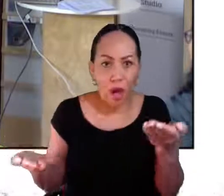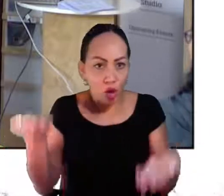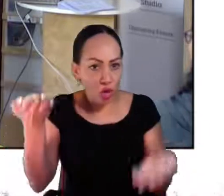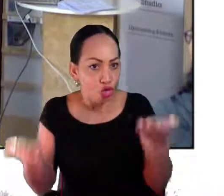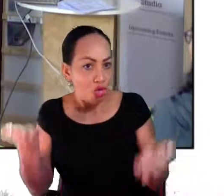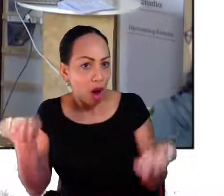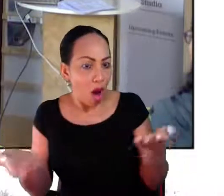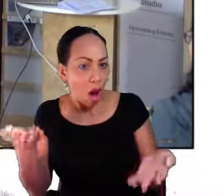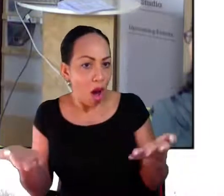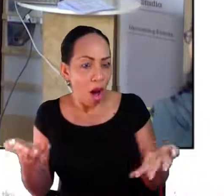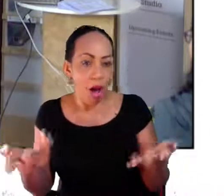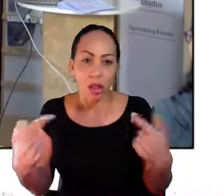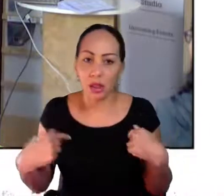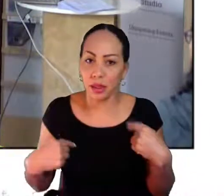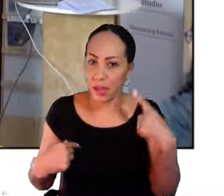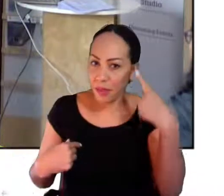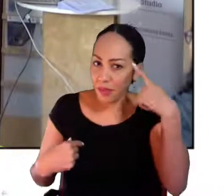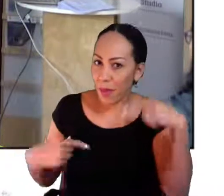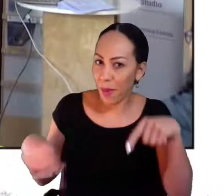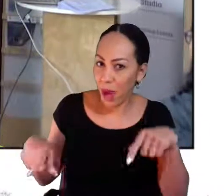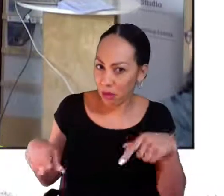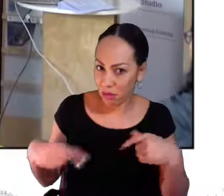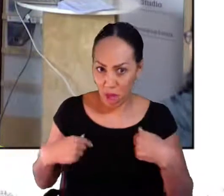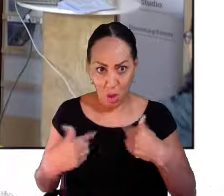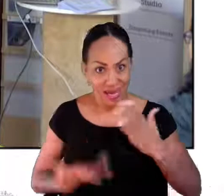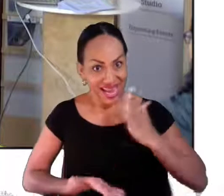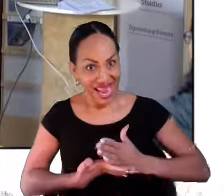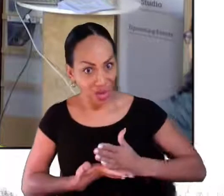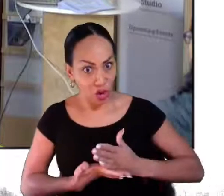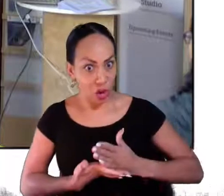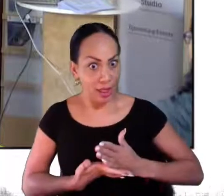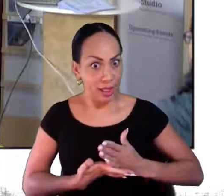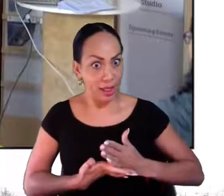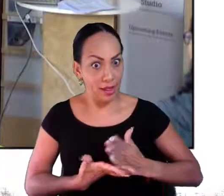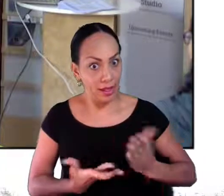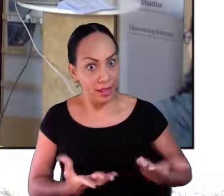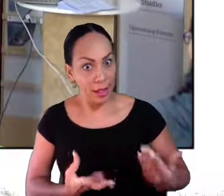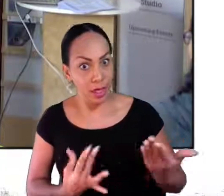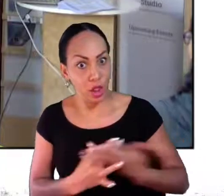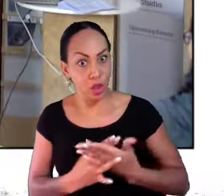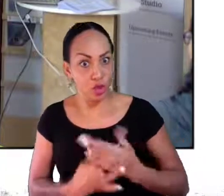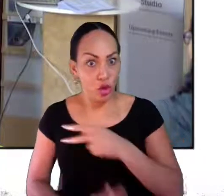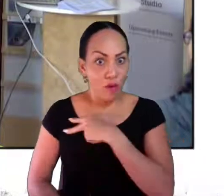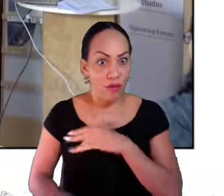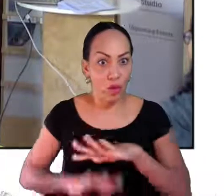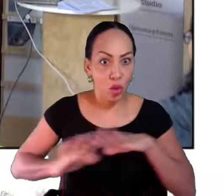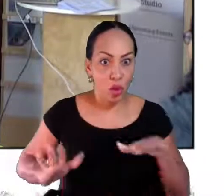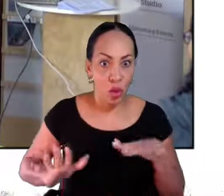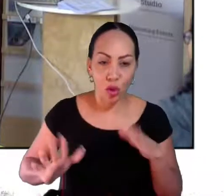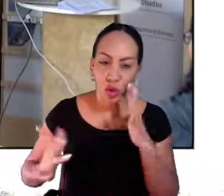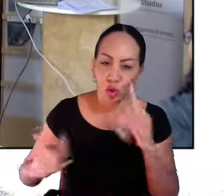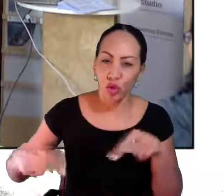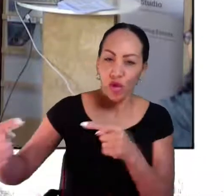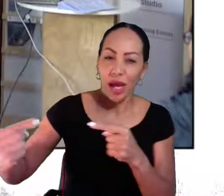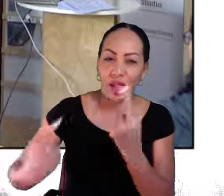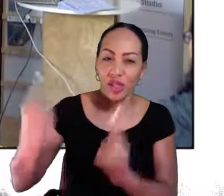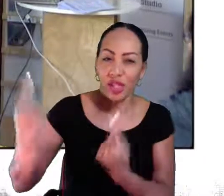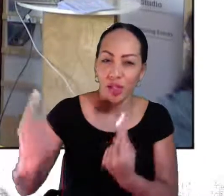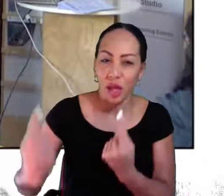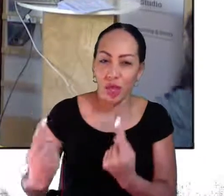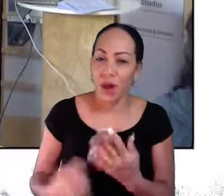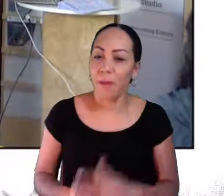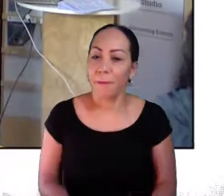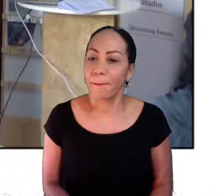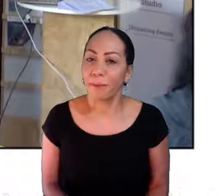moment when suddenly everyone was looking at inclusion. Yes. What's your take on that? Wow, I mean, so I love telling the story